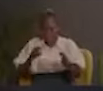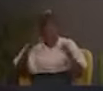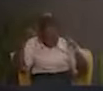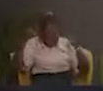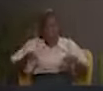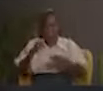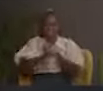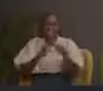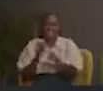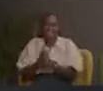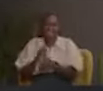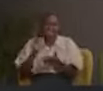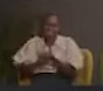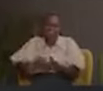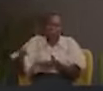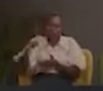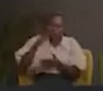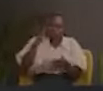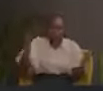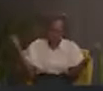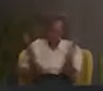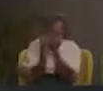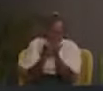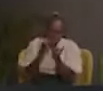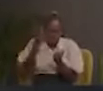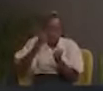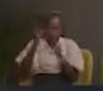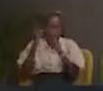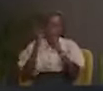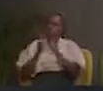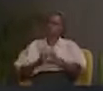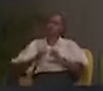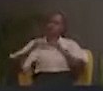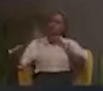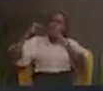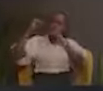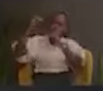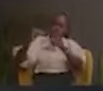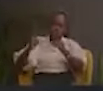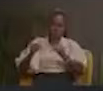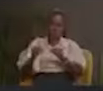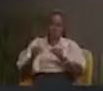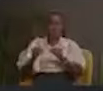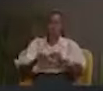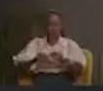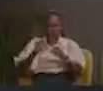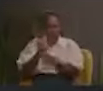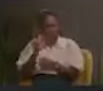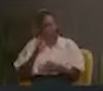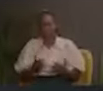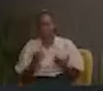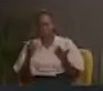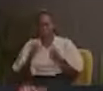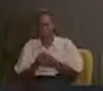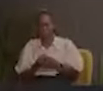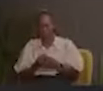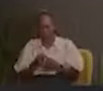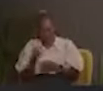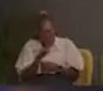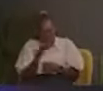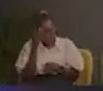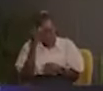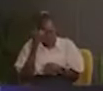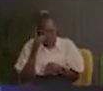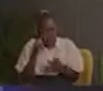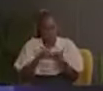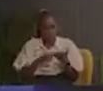you are going to contend for superior spiritual information. You must begin to vet your understanding. Are you aware of what is available